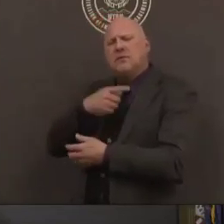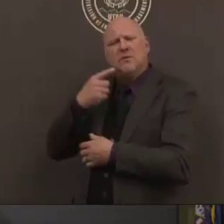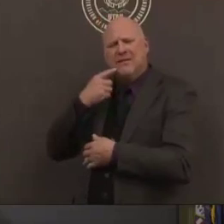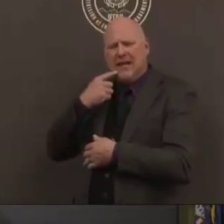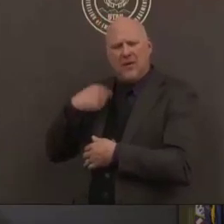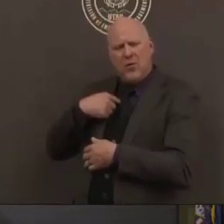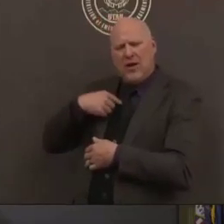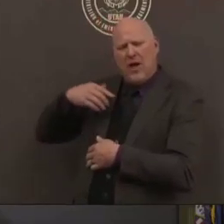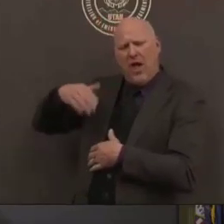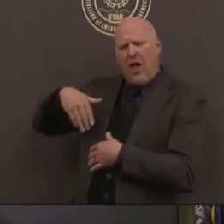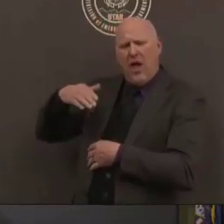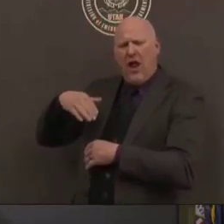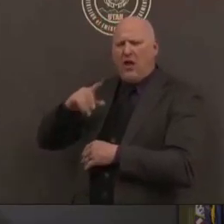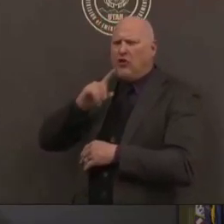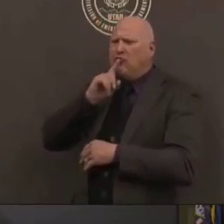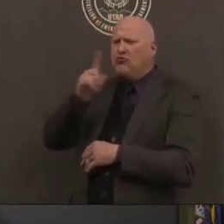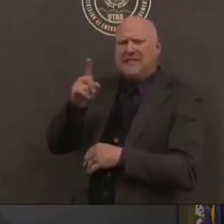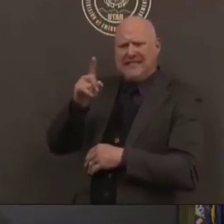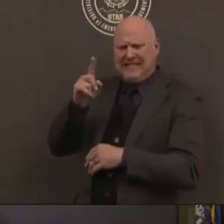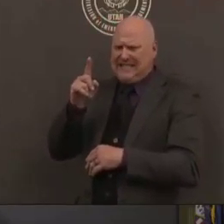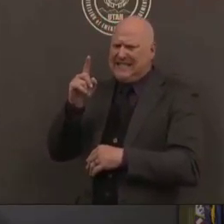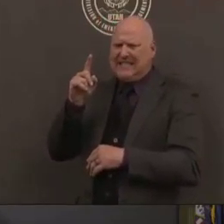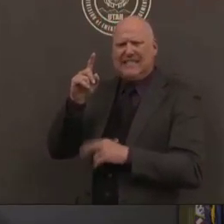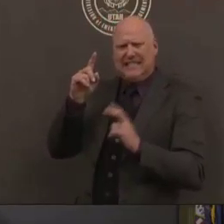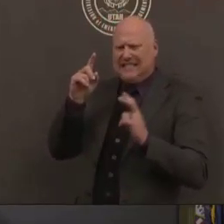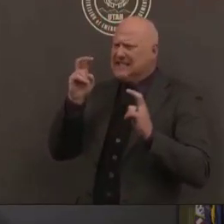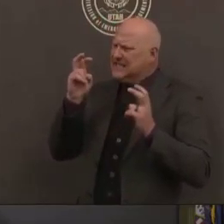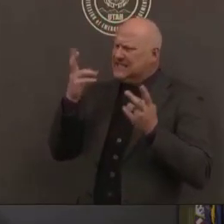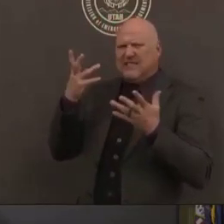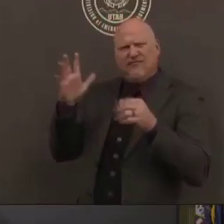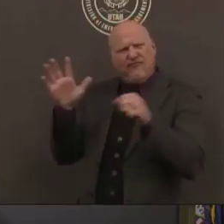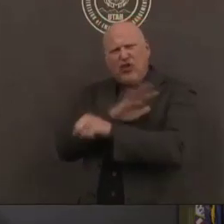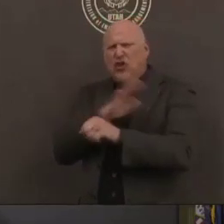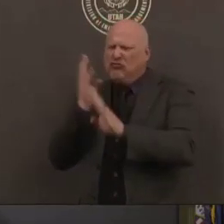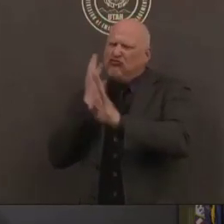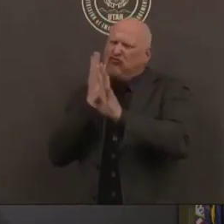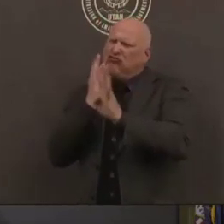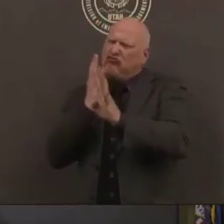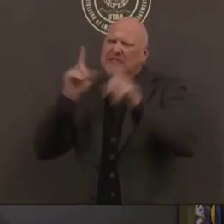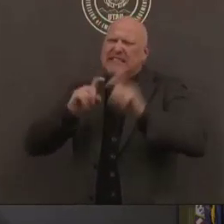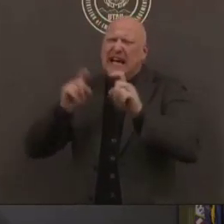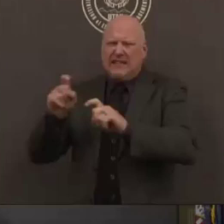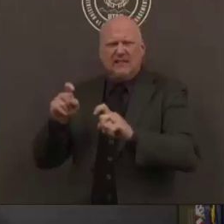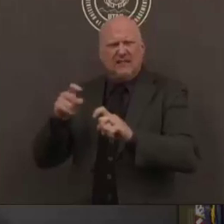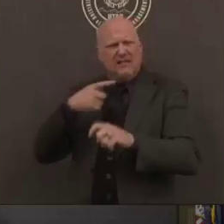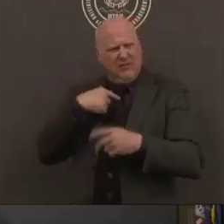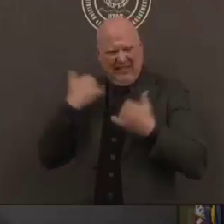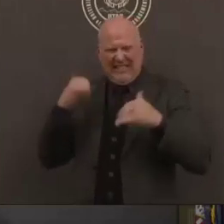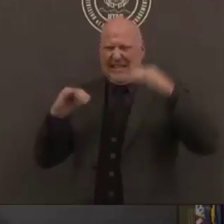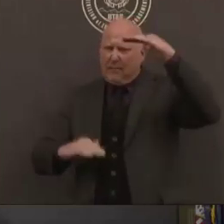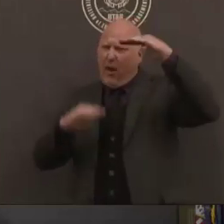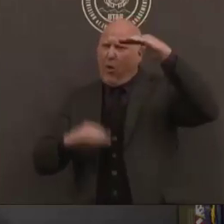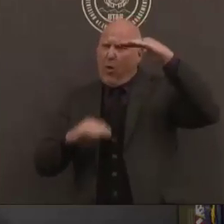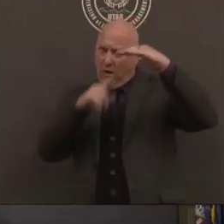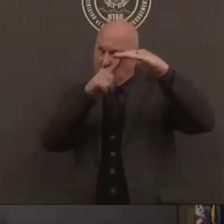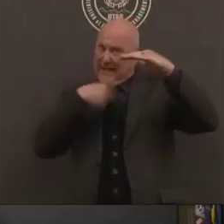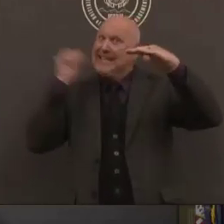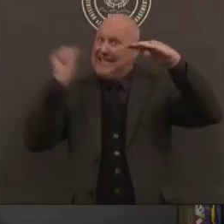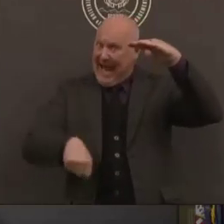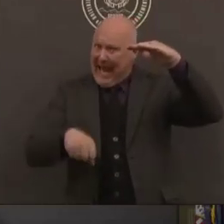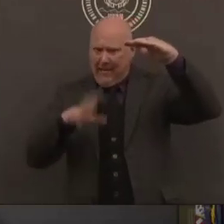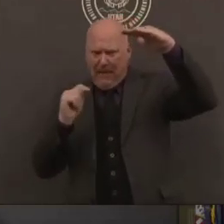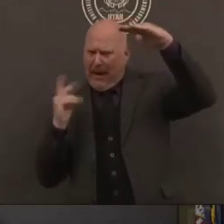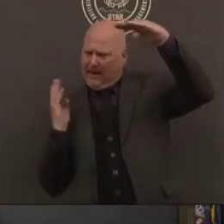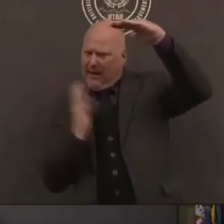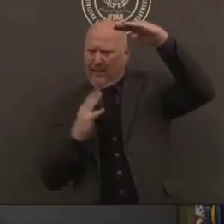tests that aren't being used. What do you attribute that to? Yeah, I mean, that's the million-dollar question. We're really trying to figure that out. We